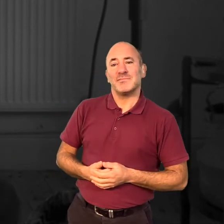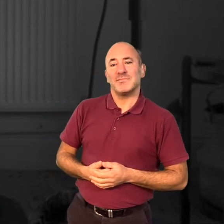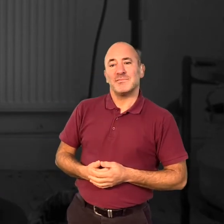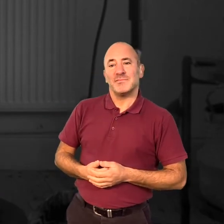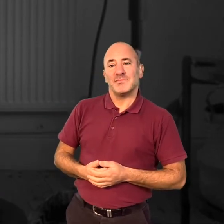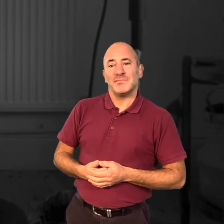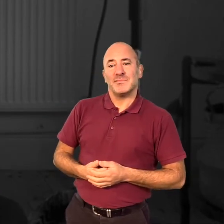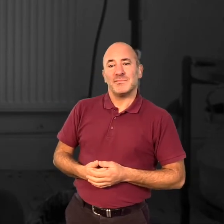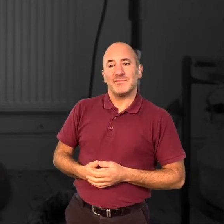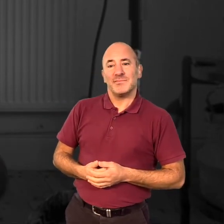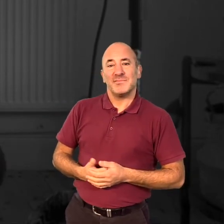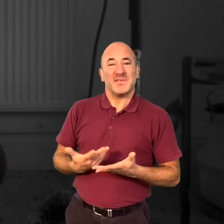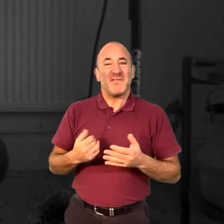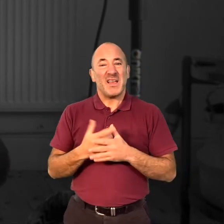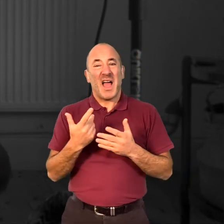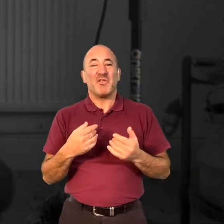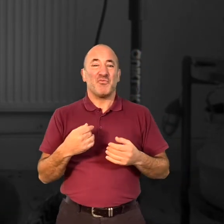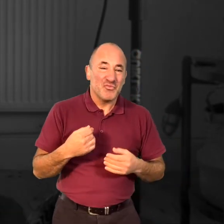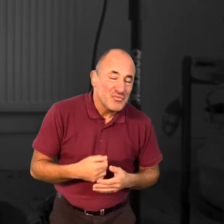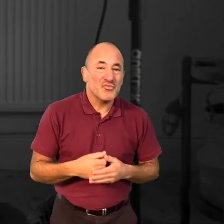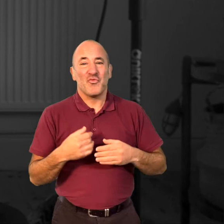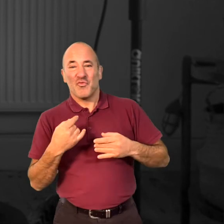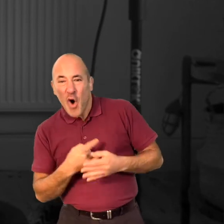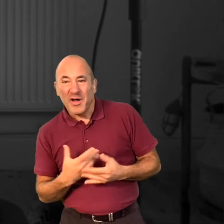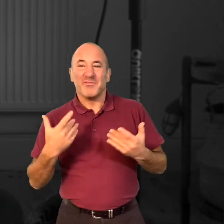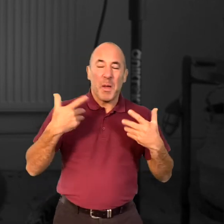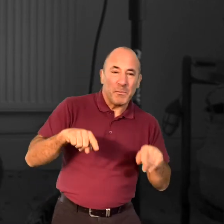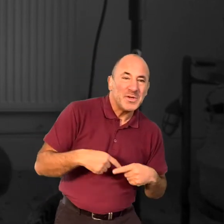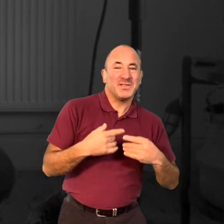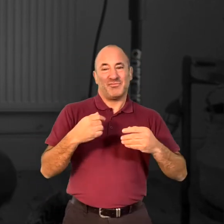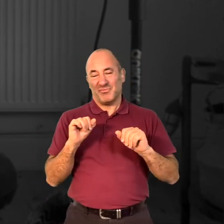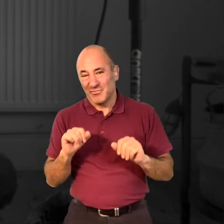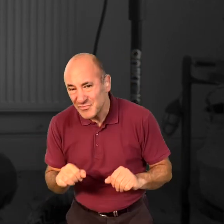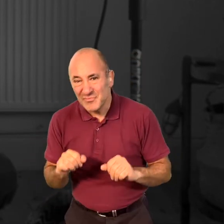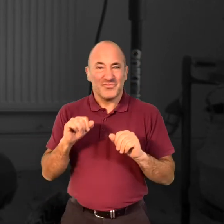Have a nice little rock. Play some music while you're rocking.